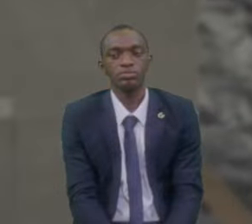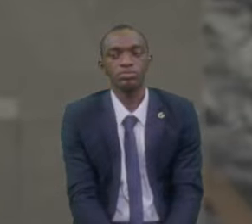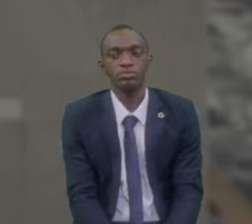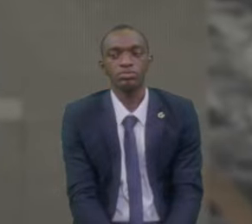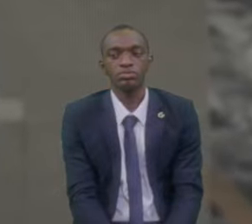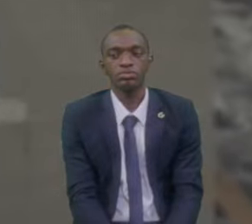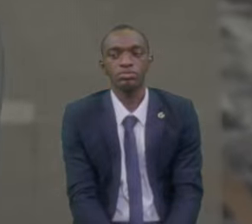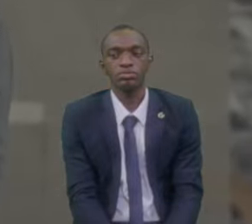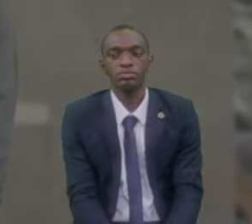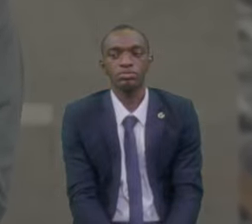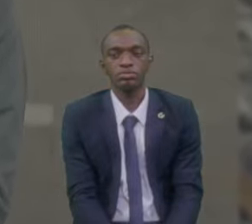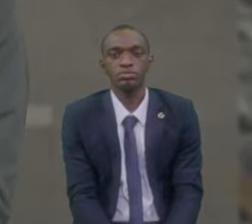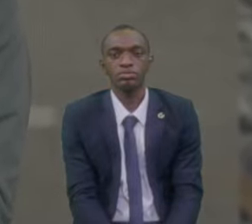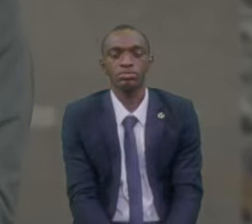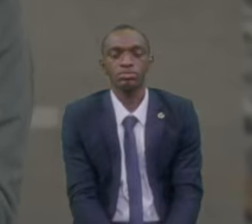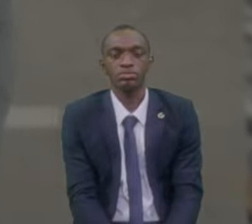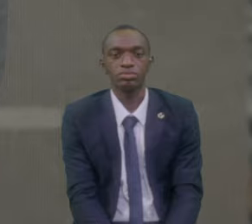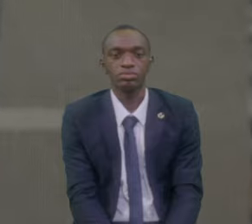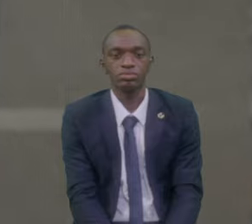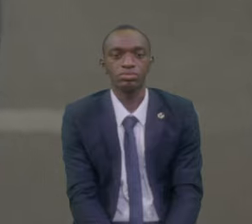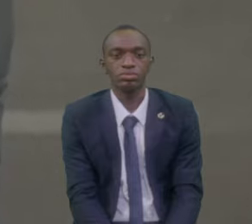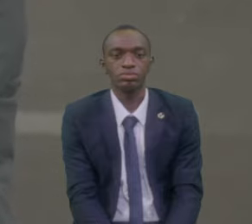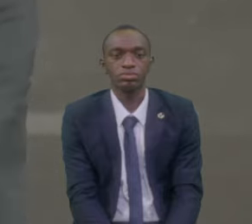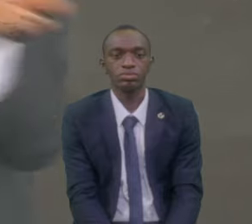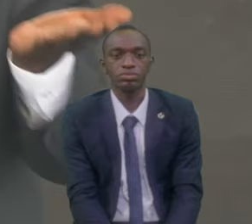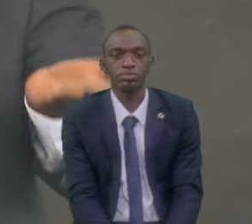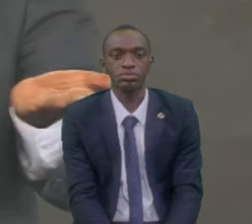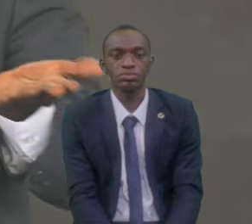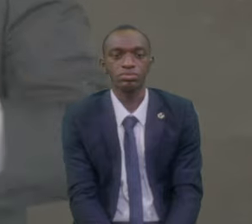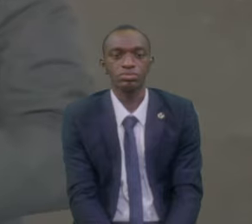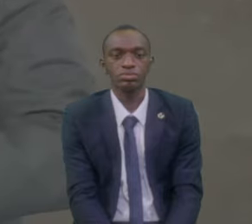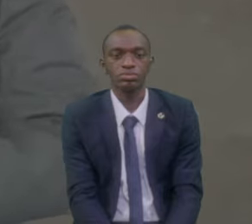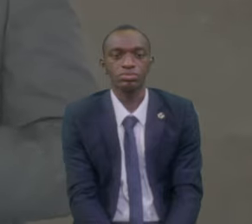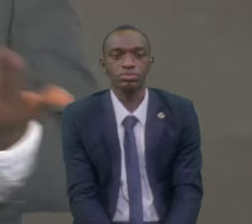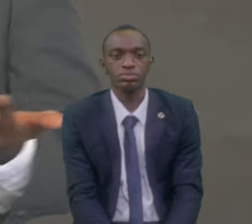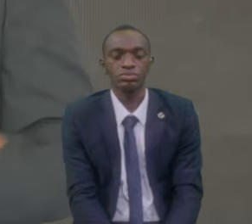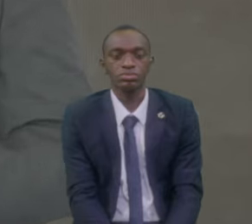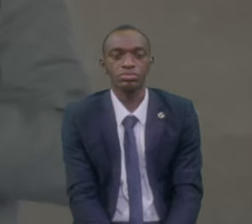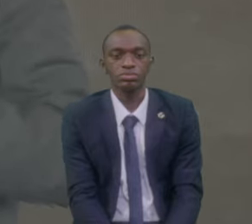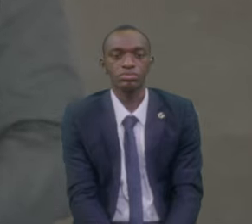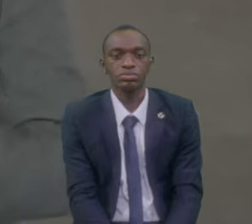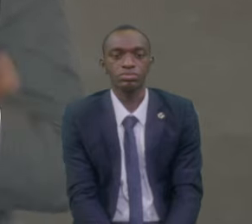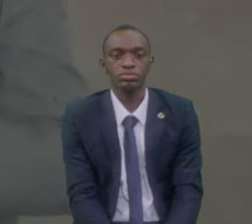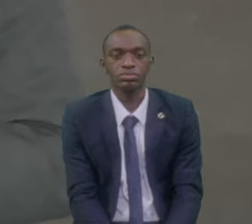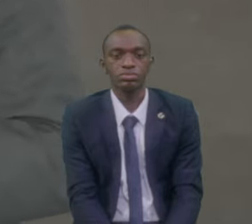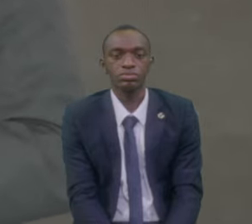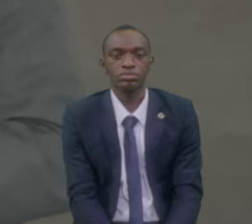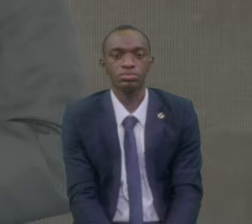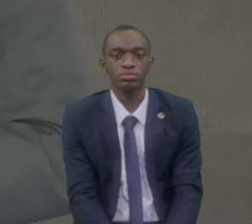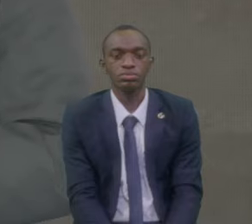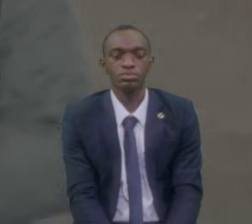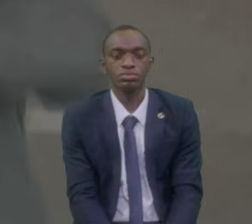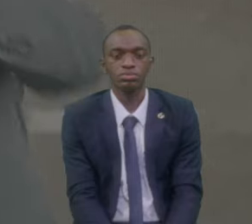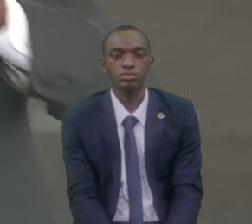says, therefore, the people came to Moses and said, we have